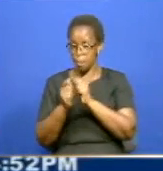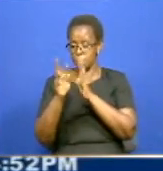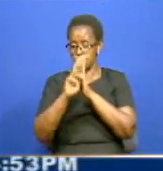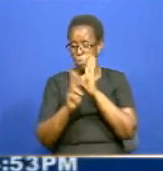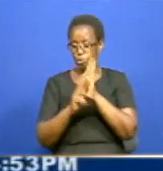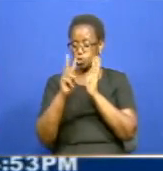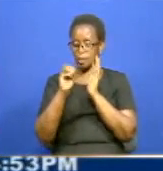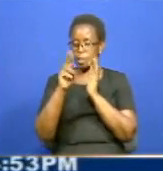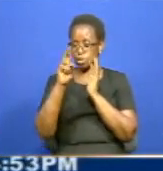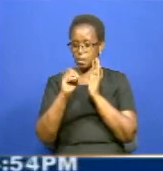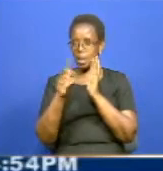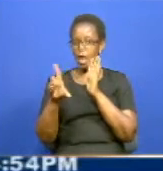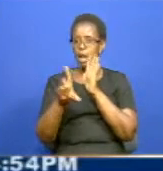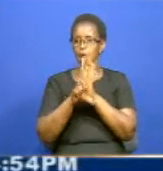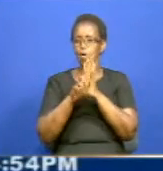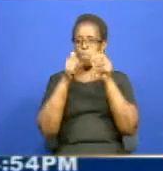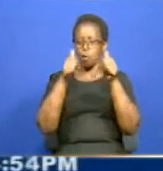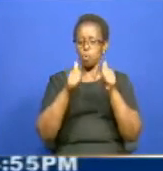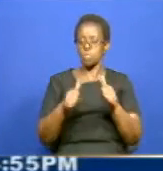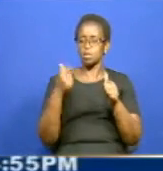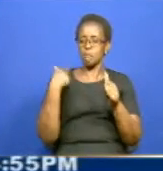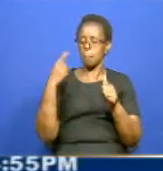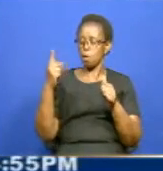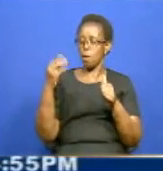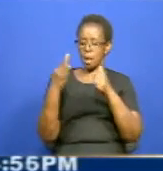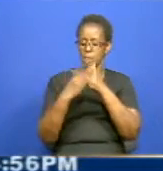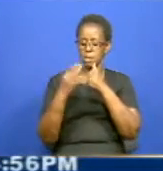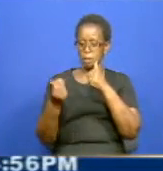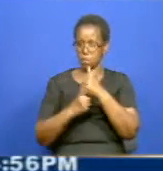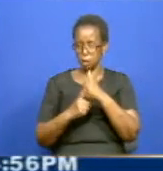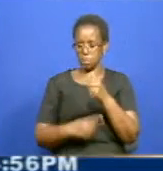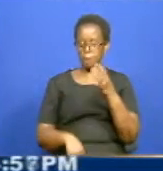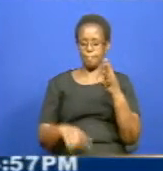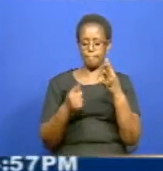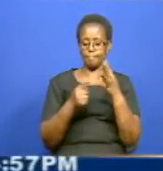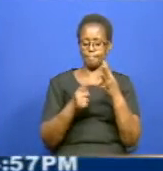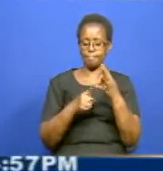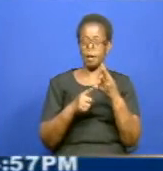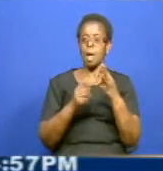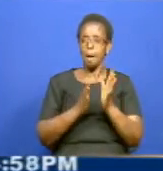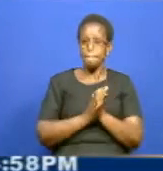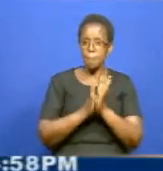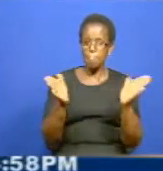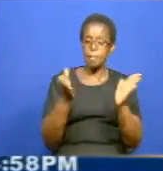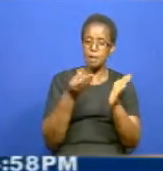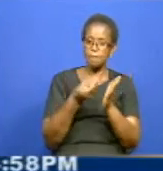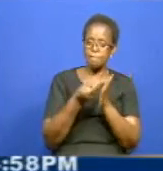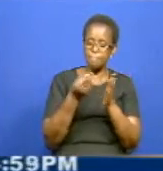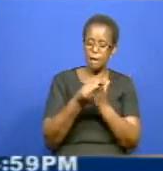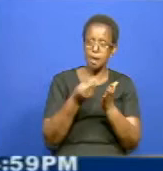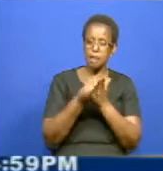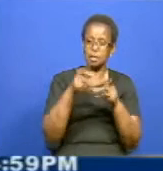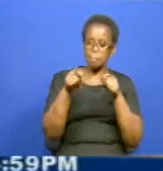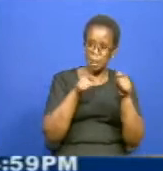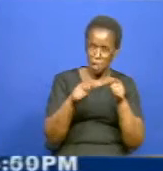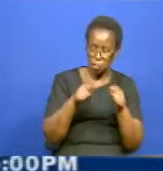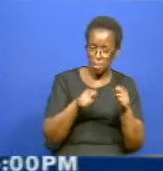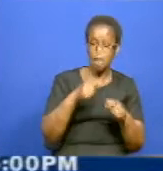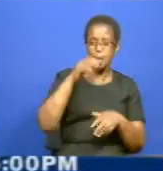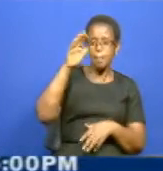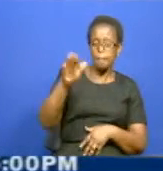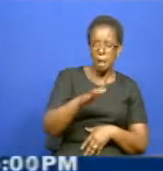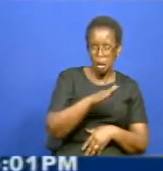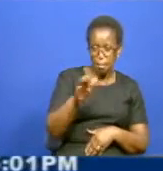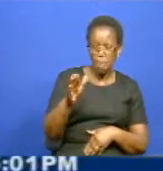legal notice number 186. And 4, the Public Finance Management Parliamentary Mortgage for